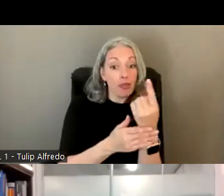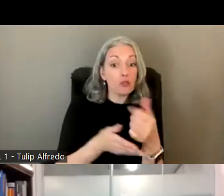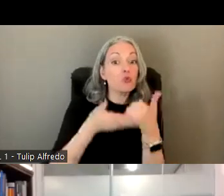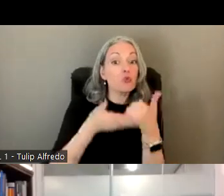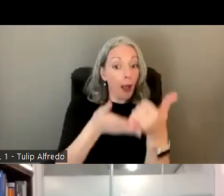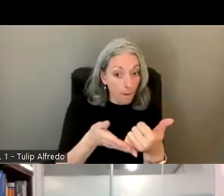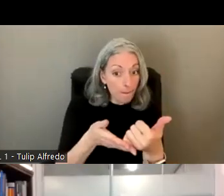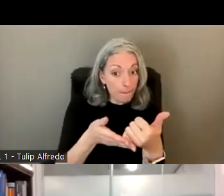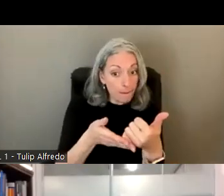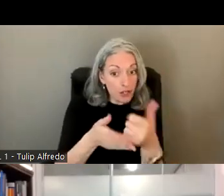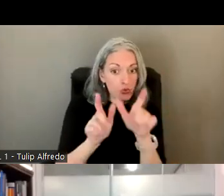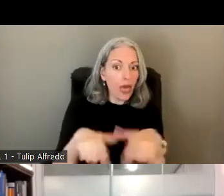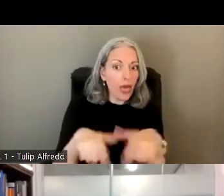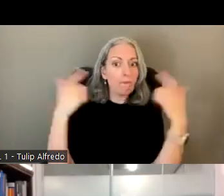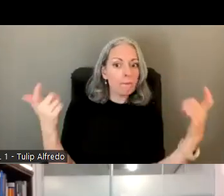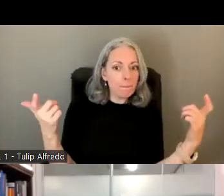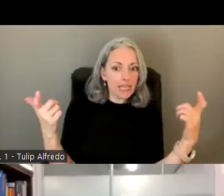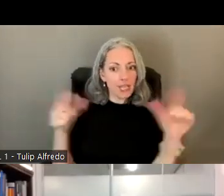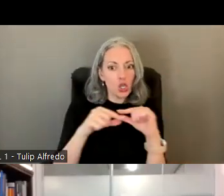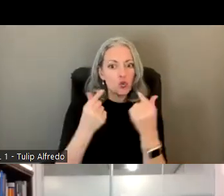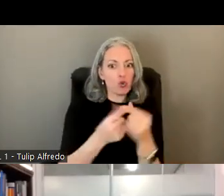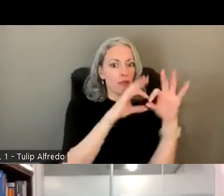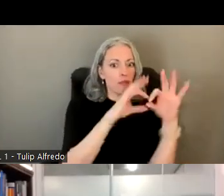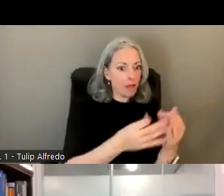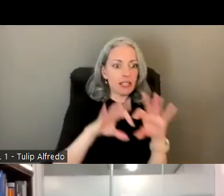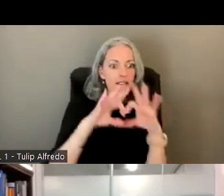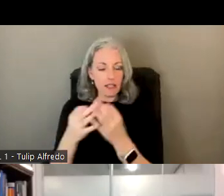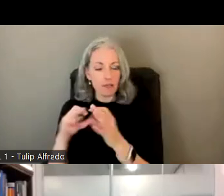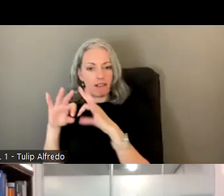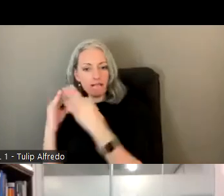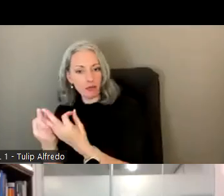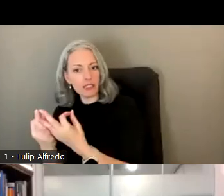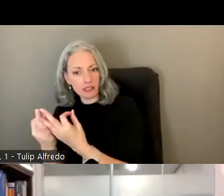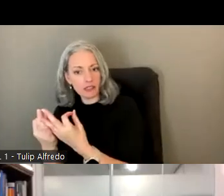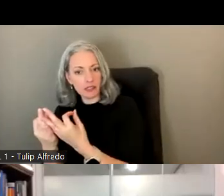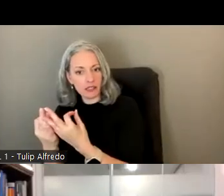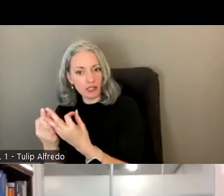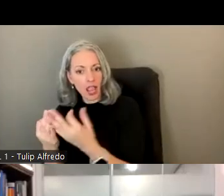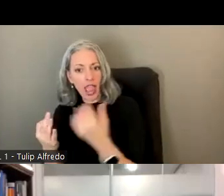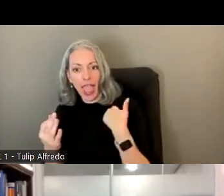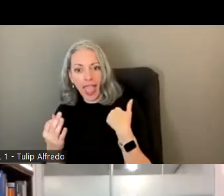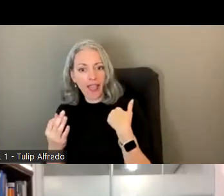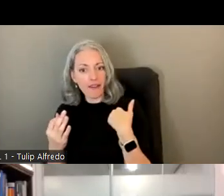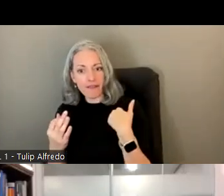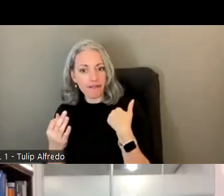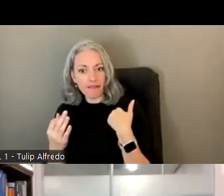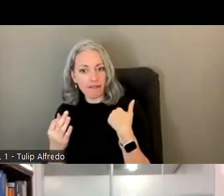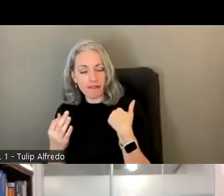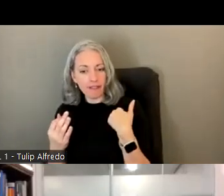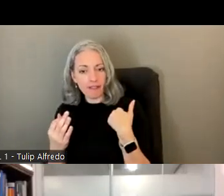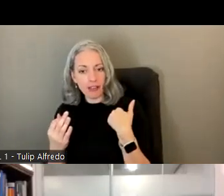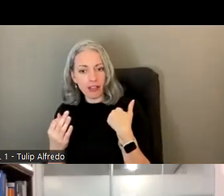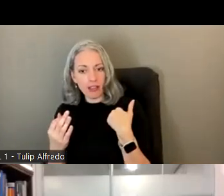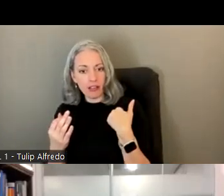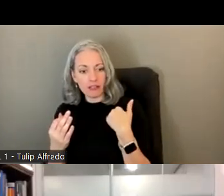helpful to that big group of families who have too much, you know, income and resources to